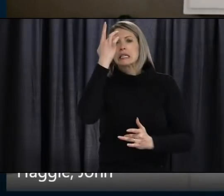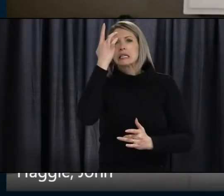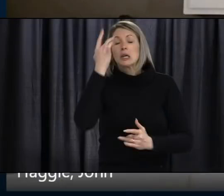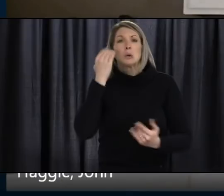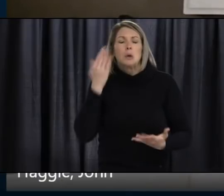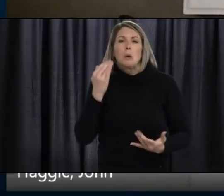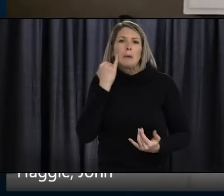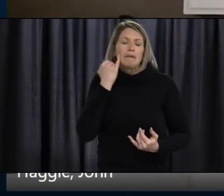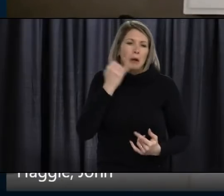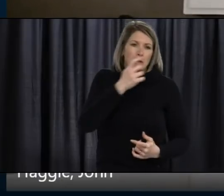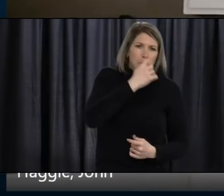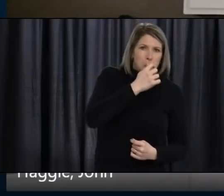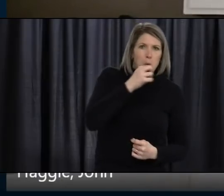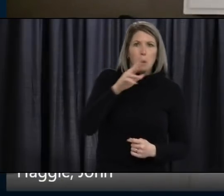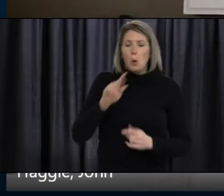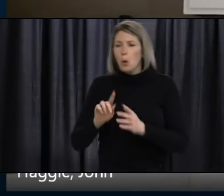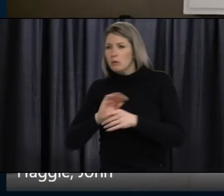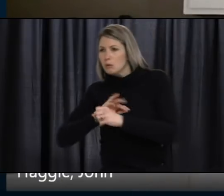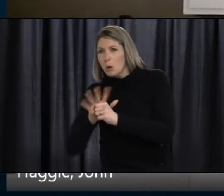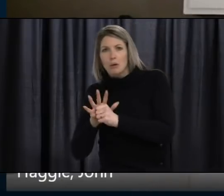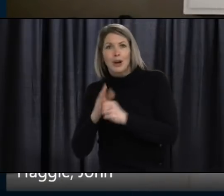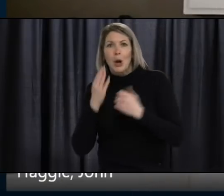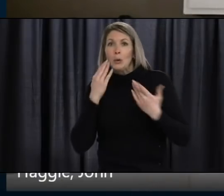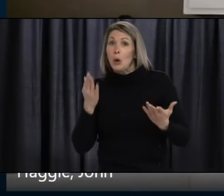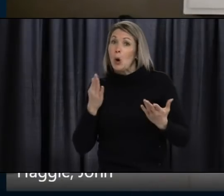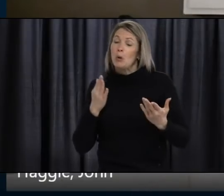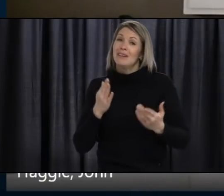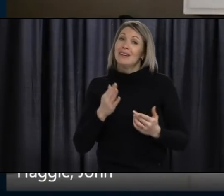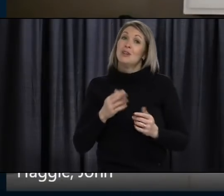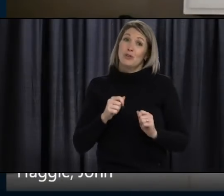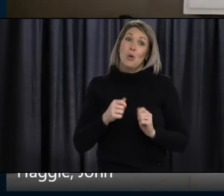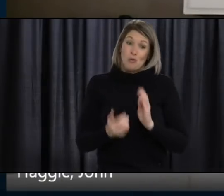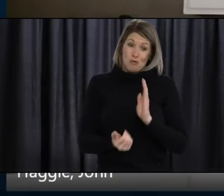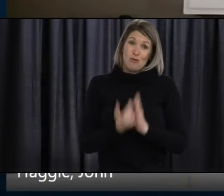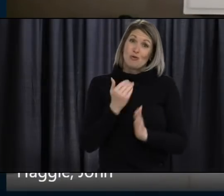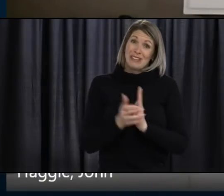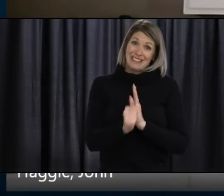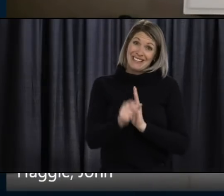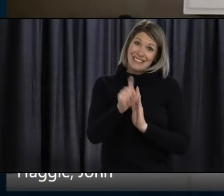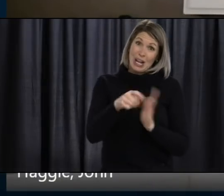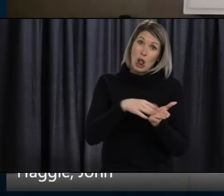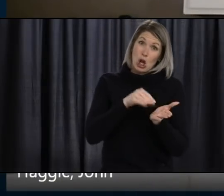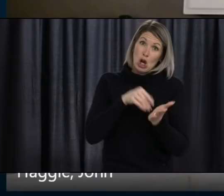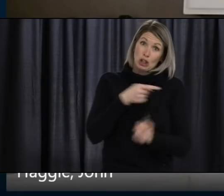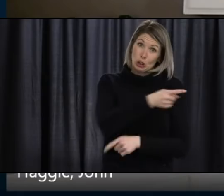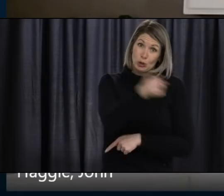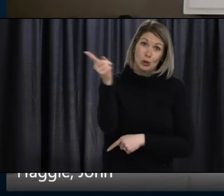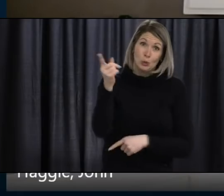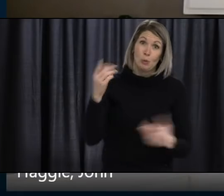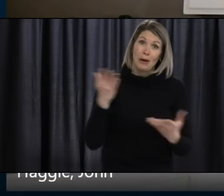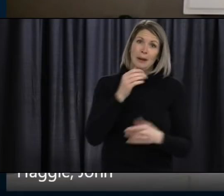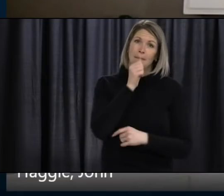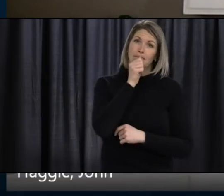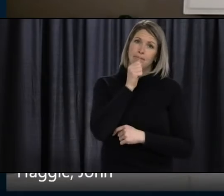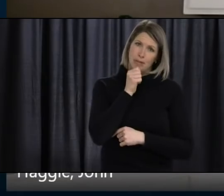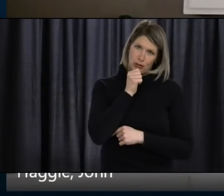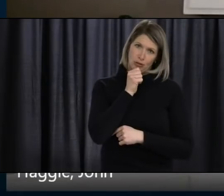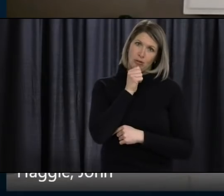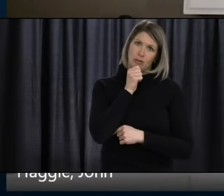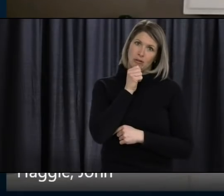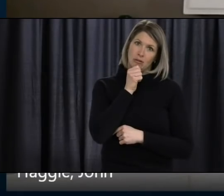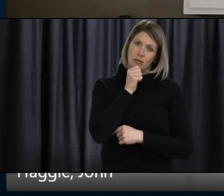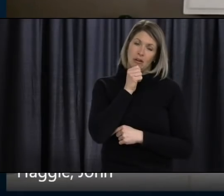even fatalities as we go through this process of trying to define a new normal for Newfoundland and